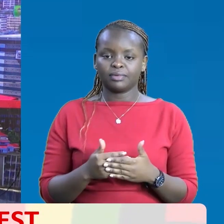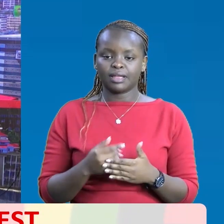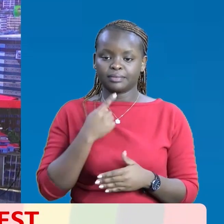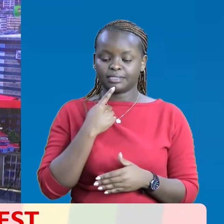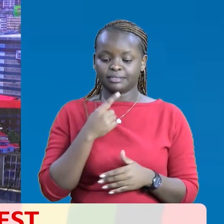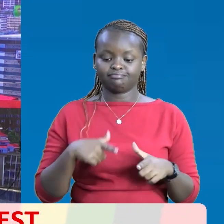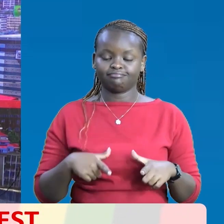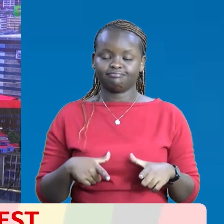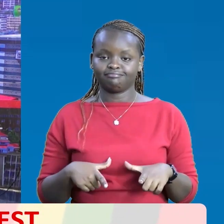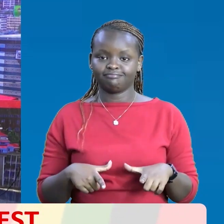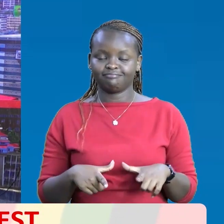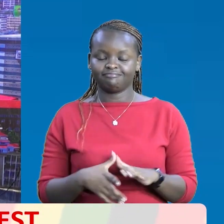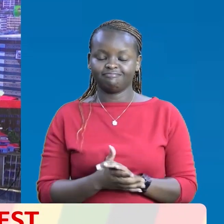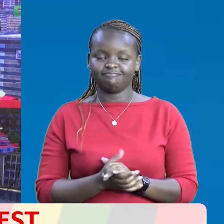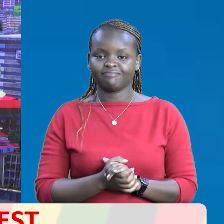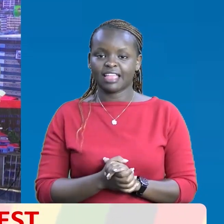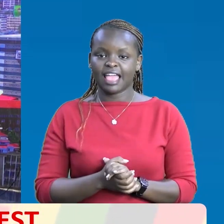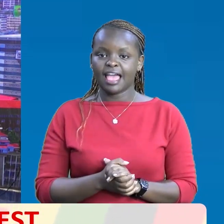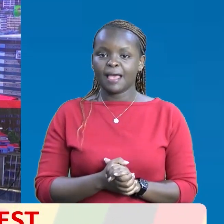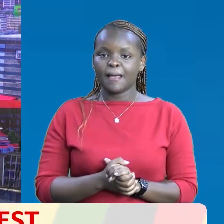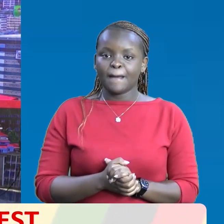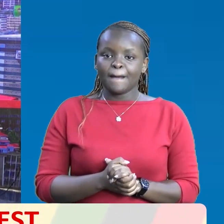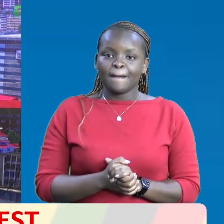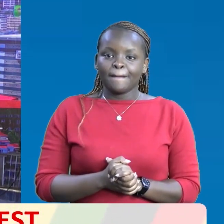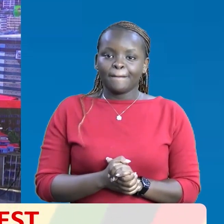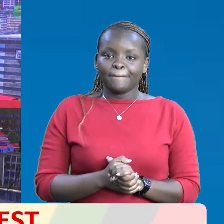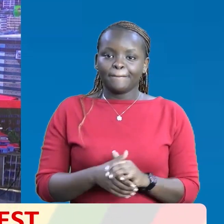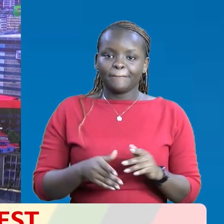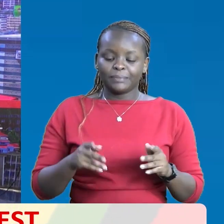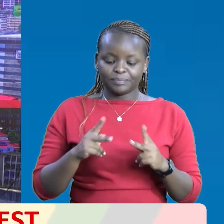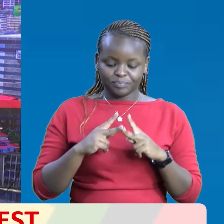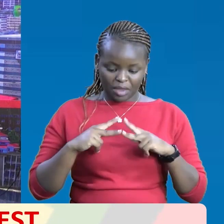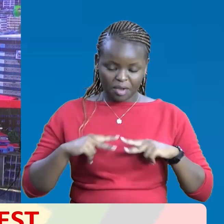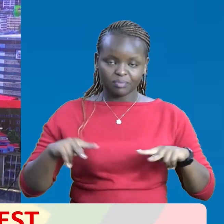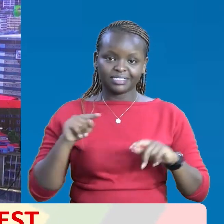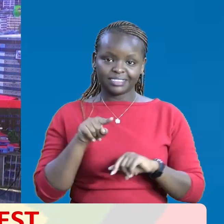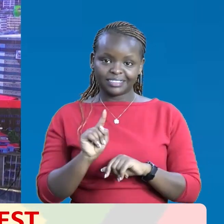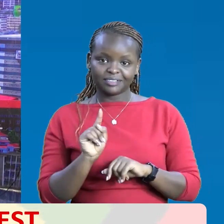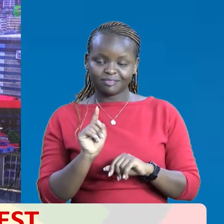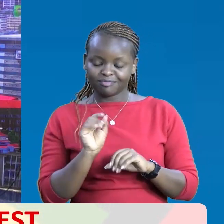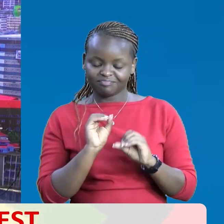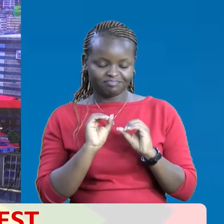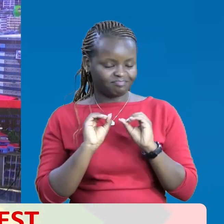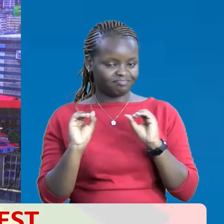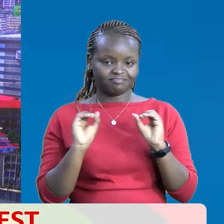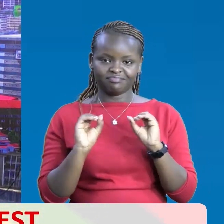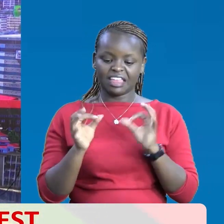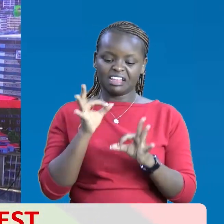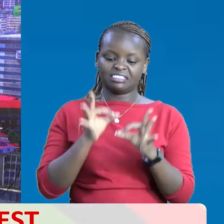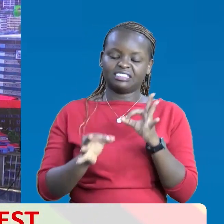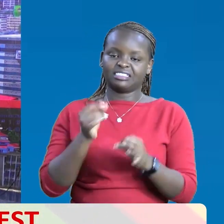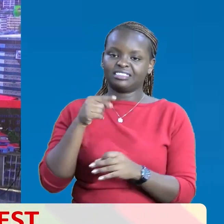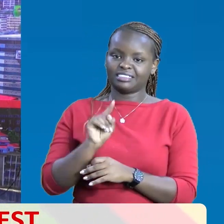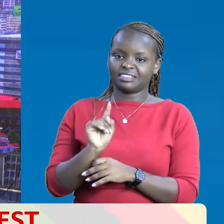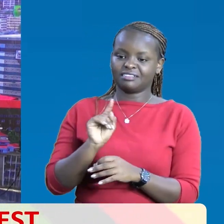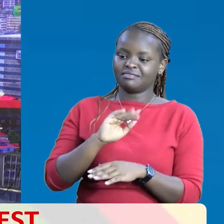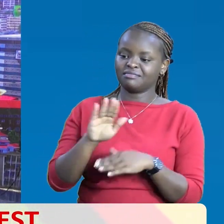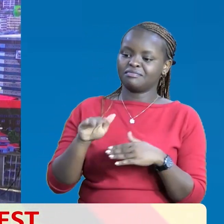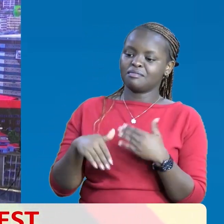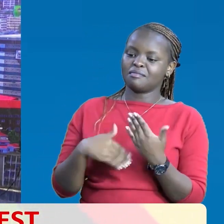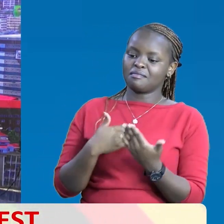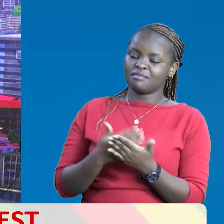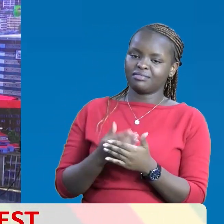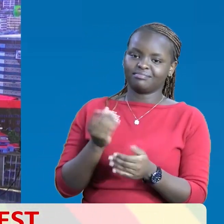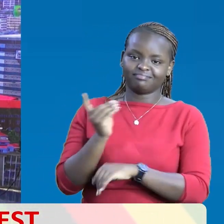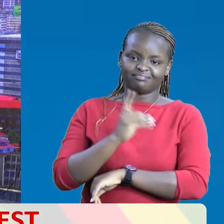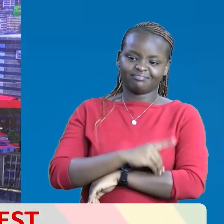tell you something, you cannot start projecting if you're not at peace with yourself, always judging yourself. Leo nimeamka John